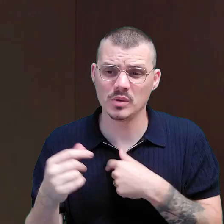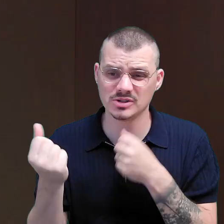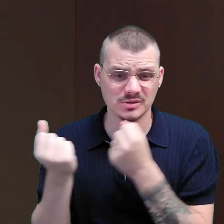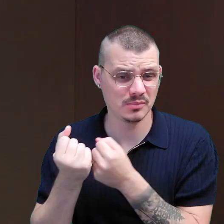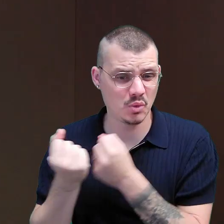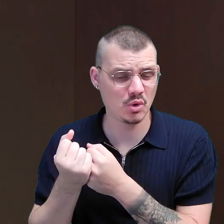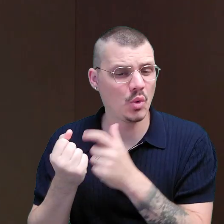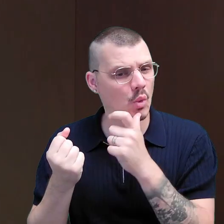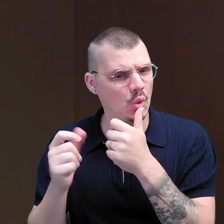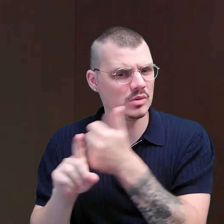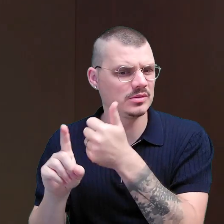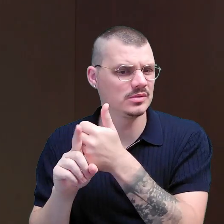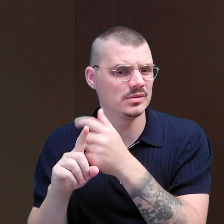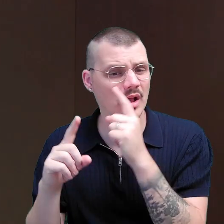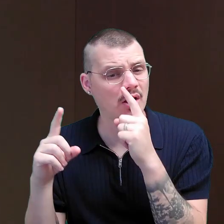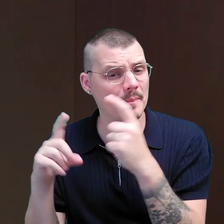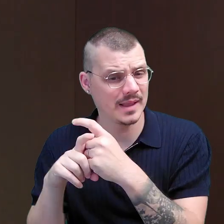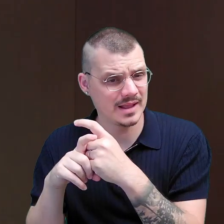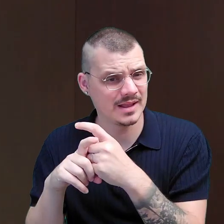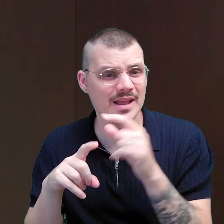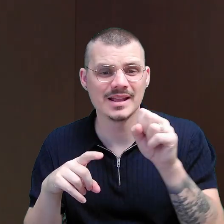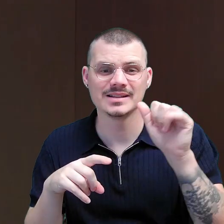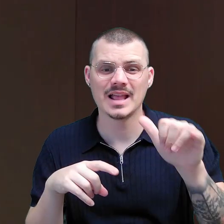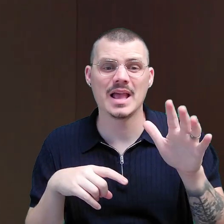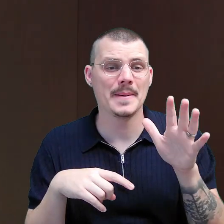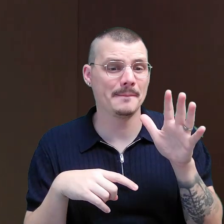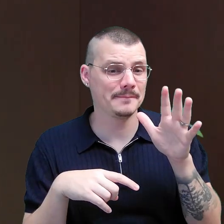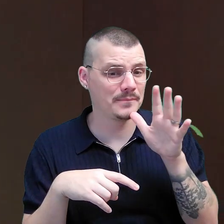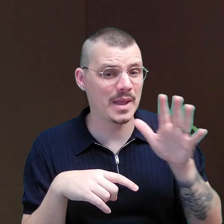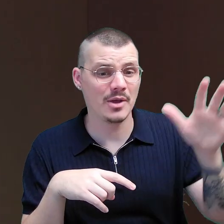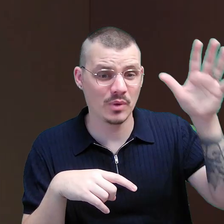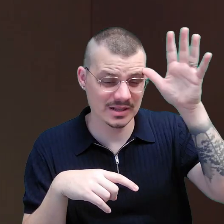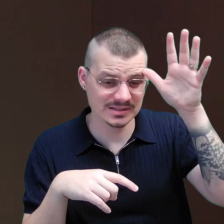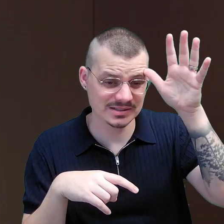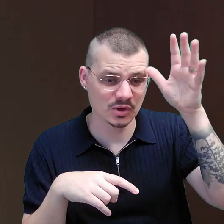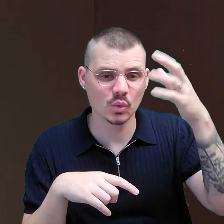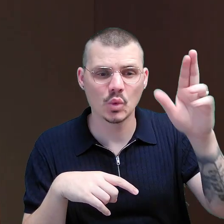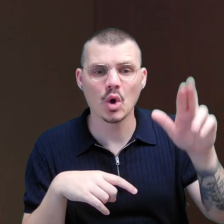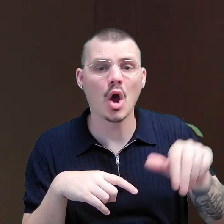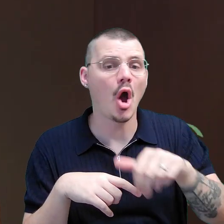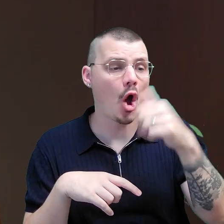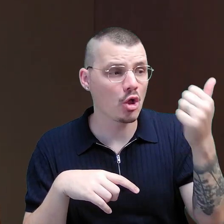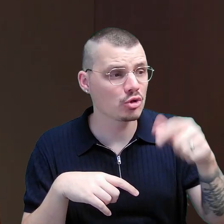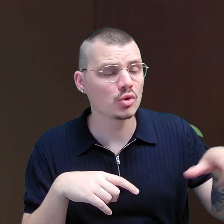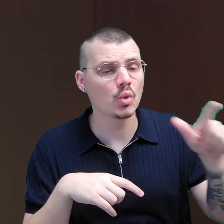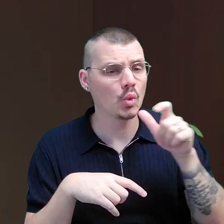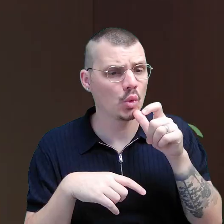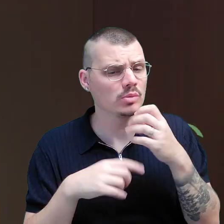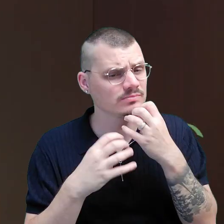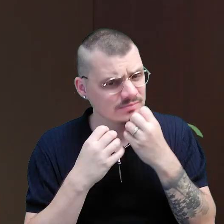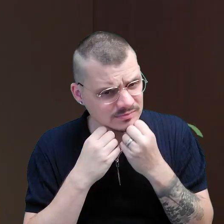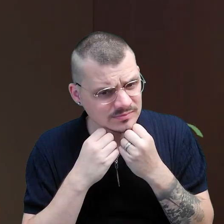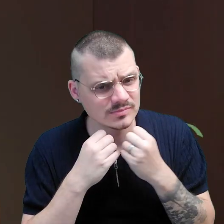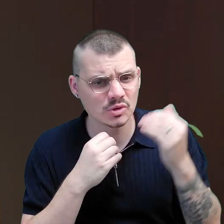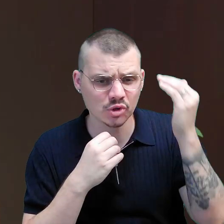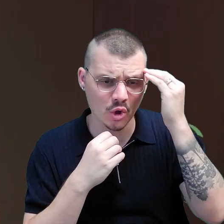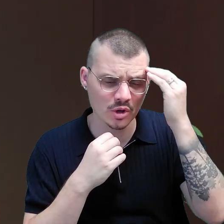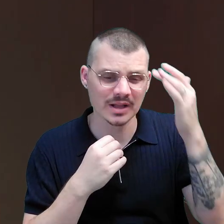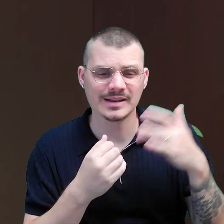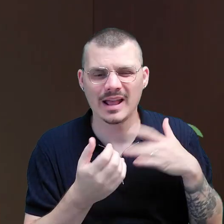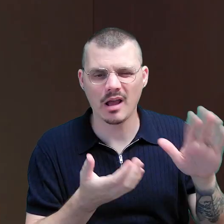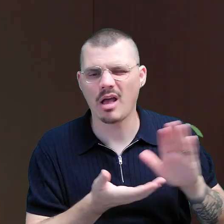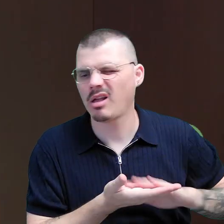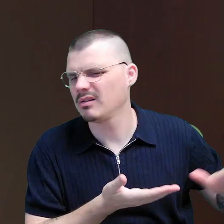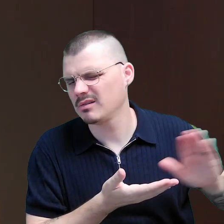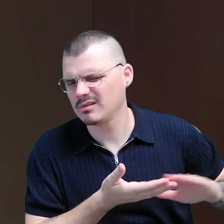are complicated? Is that parents or other very caring, knowledgeable people are written